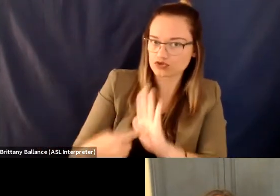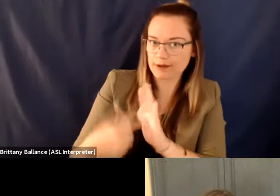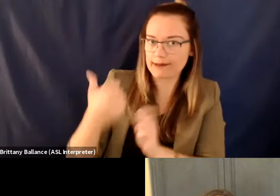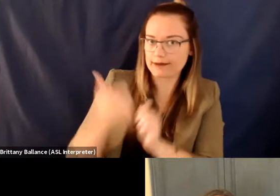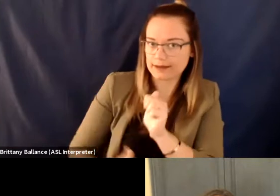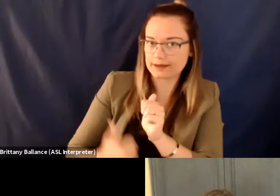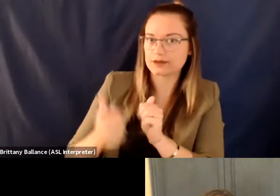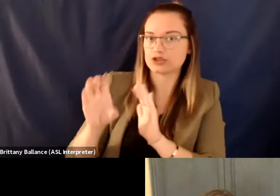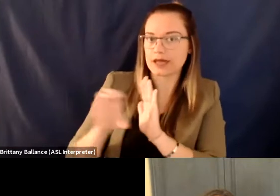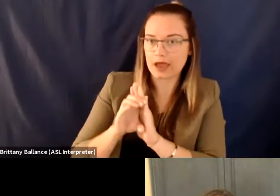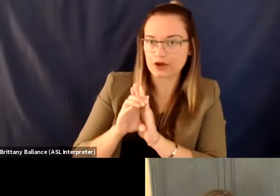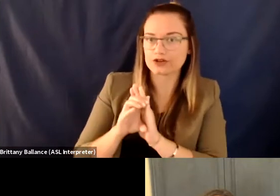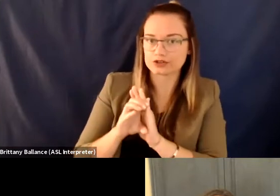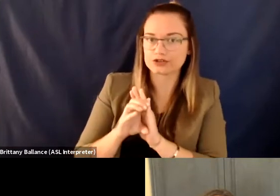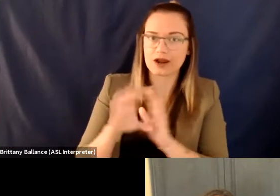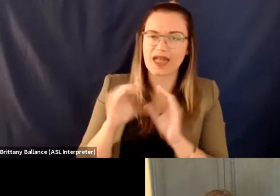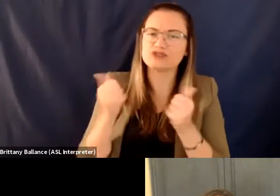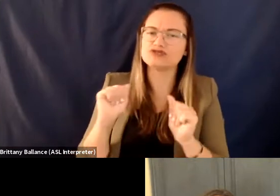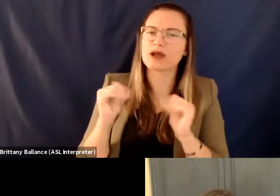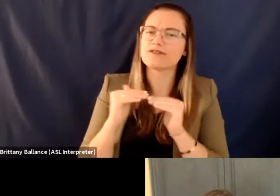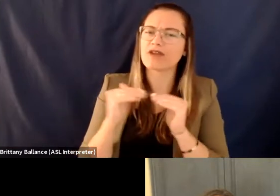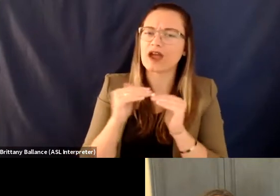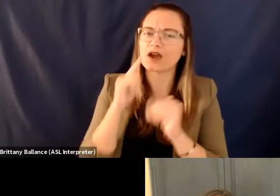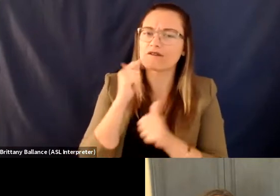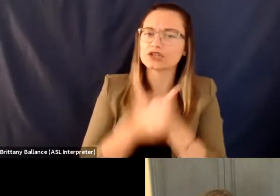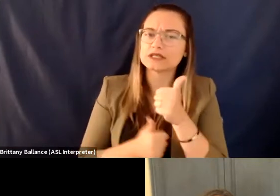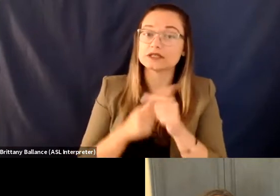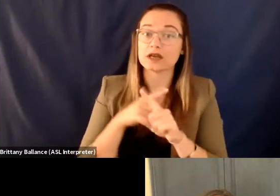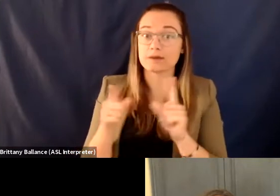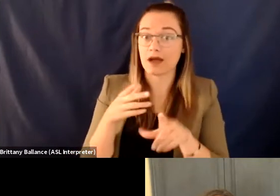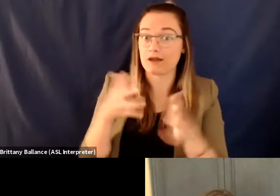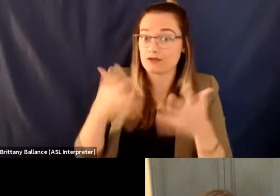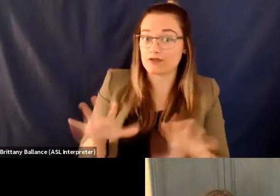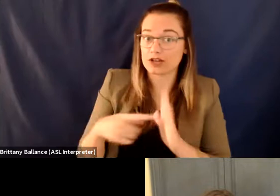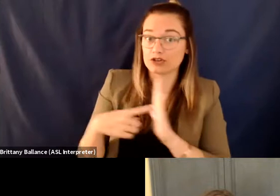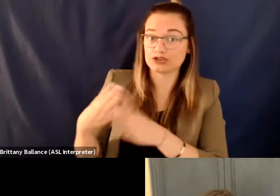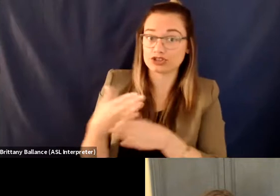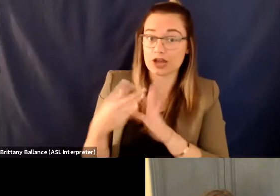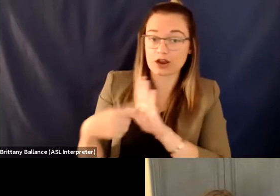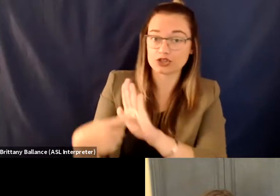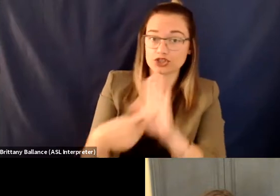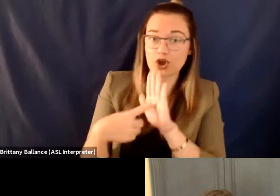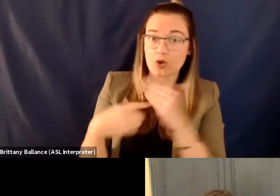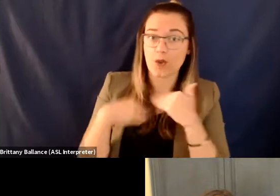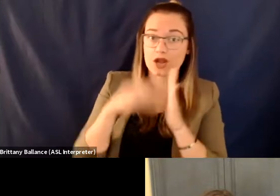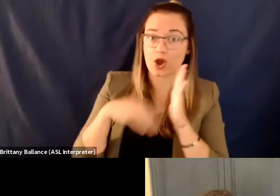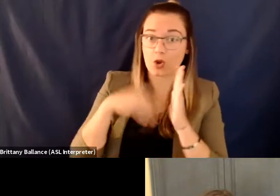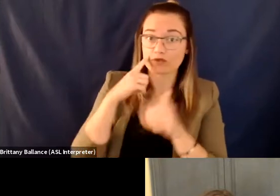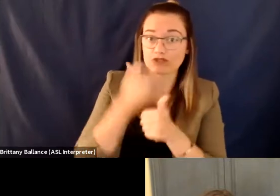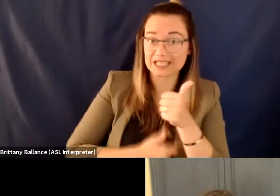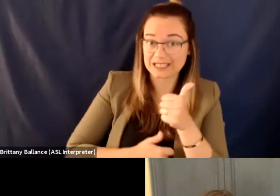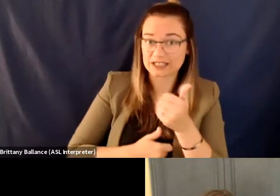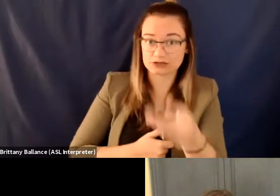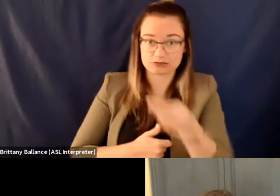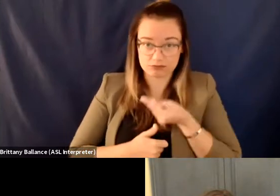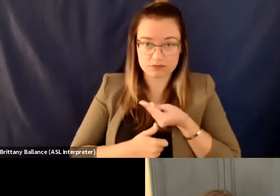characters and try to be fair to them. After you showed it to them and you took notes from them, did you edit the movie